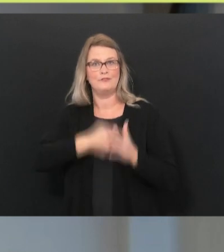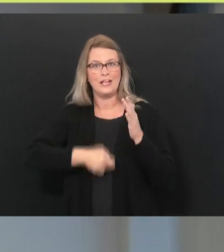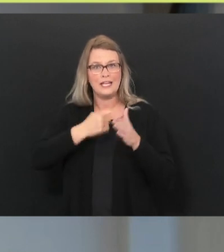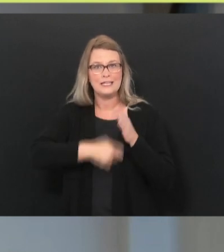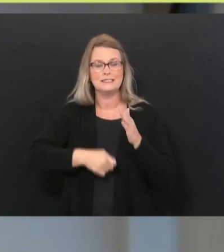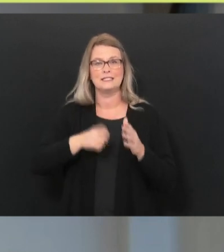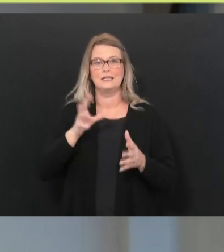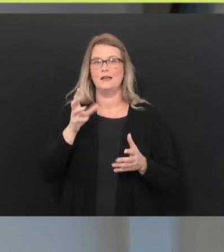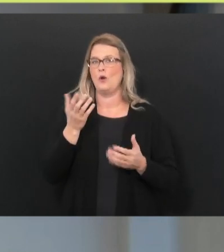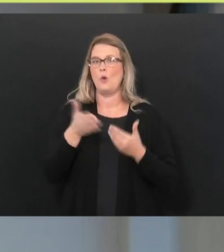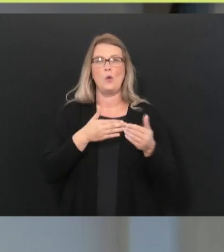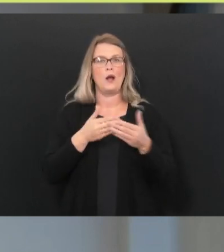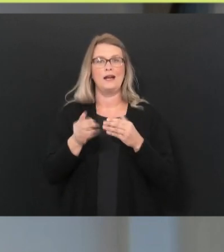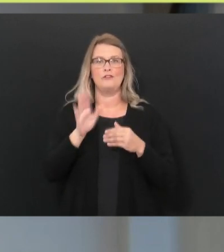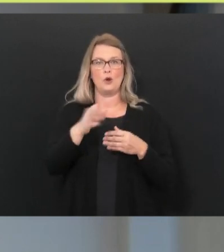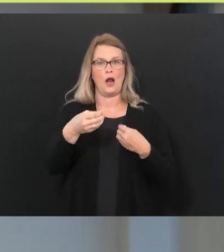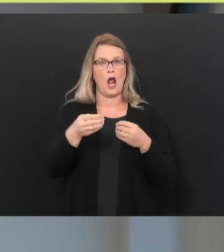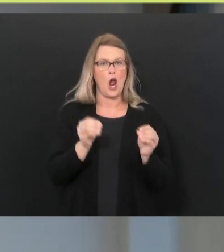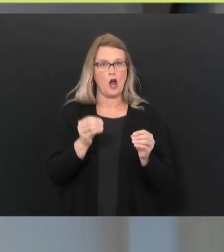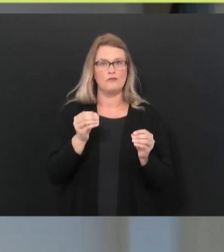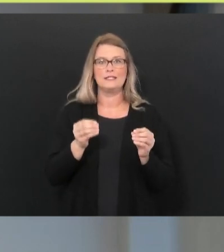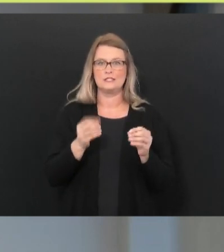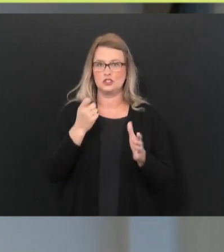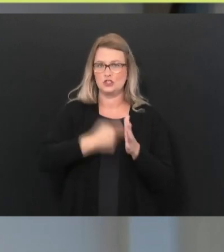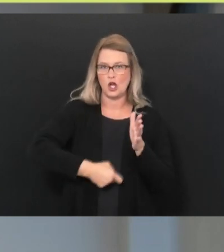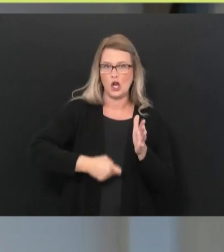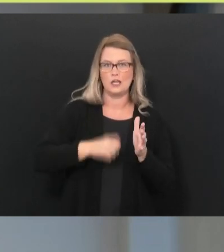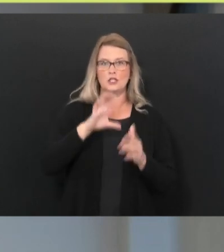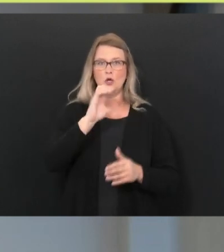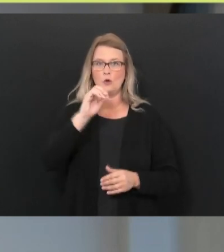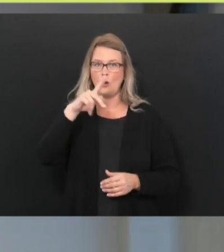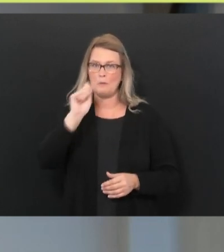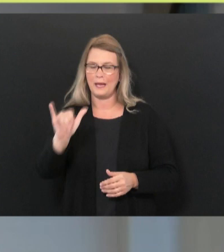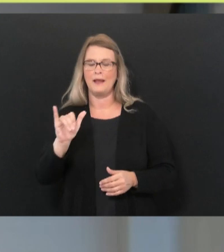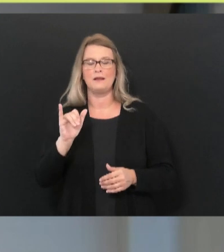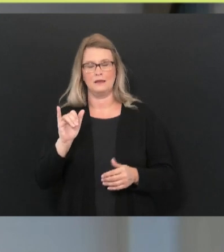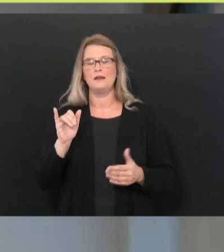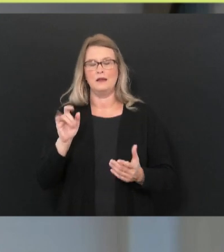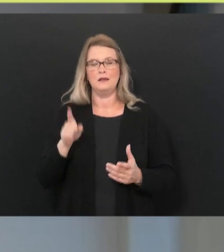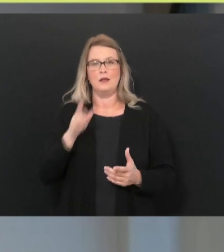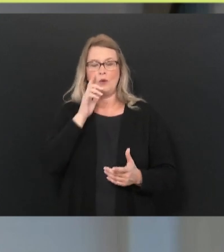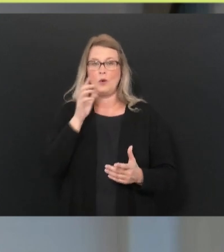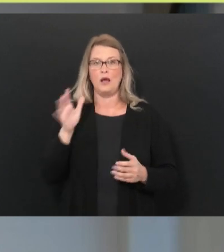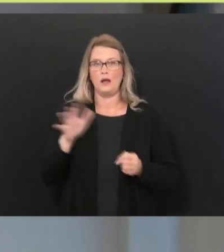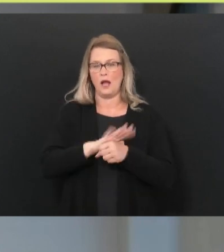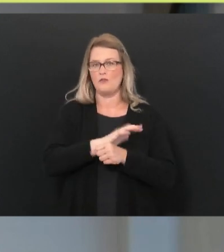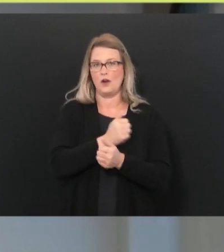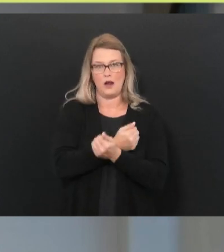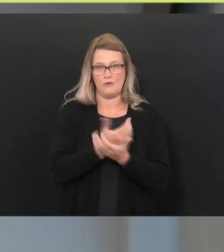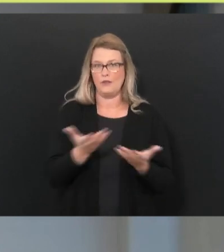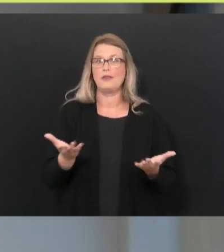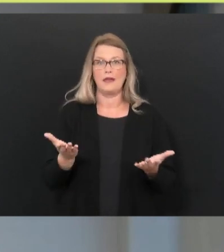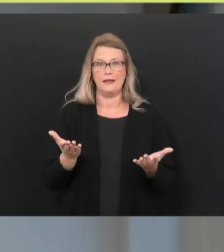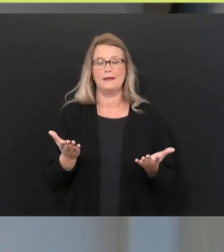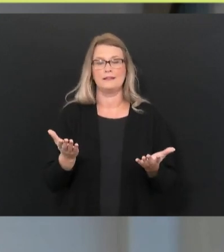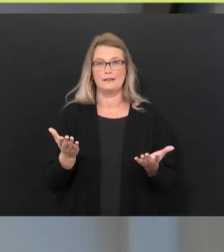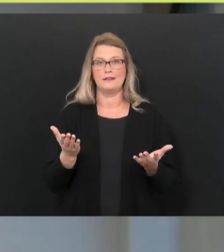the office, clinic, or emergency room where the test is administered. Health plans cannot impose cost sharing or